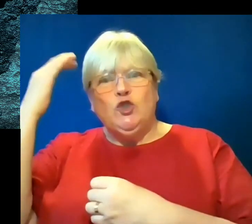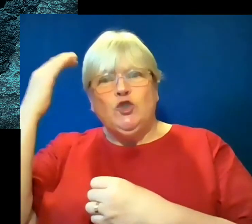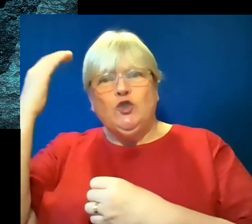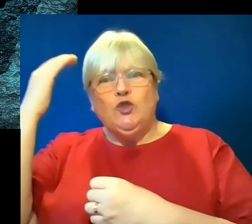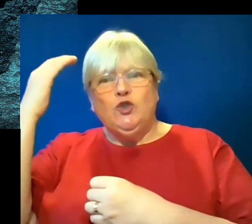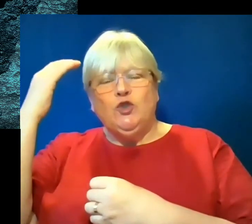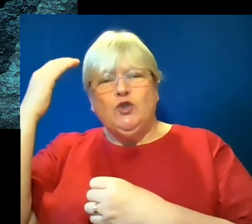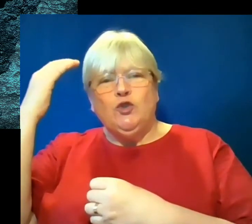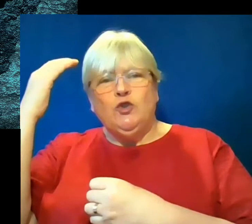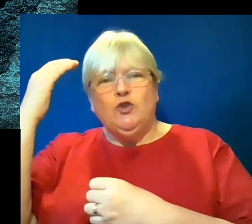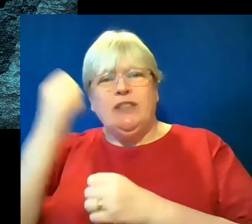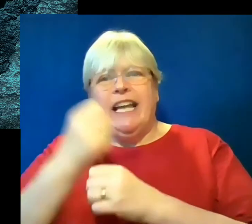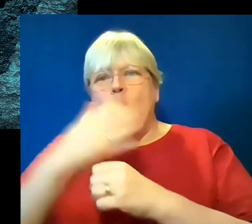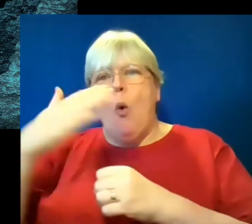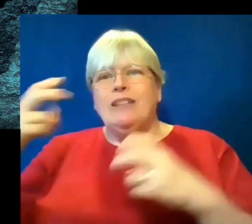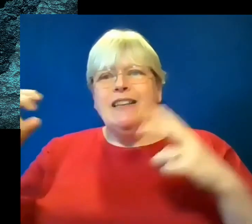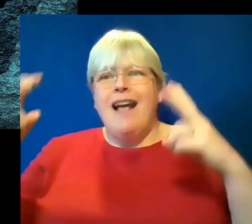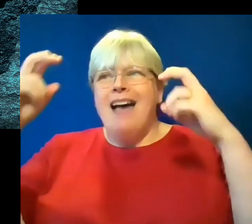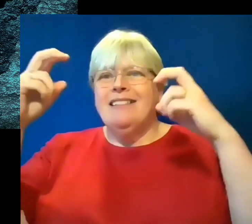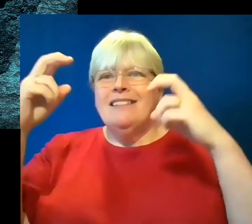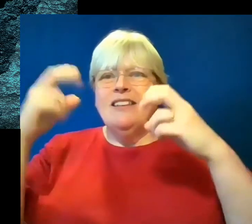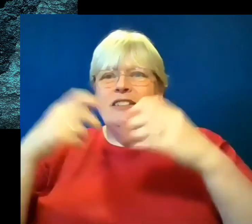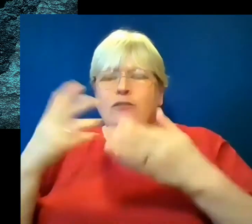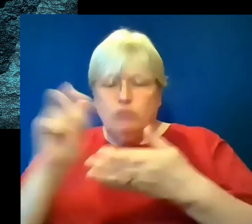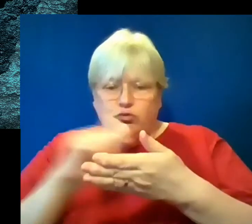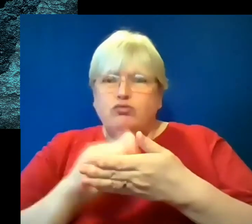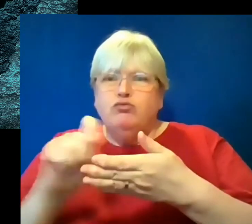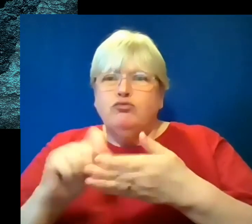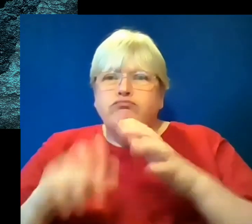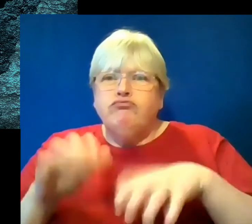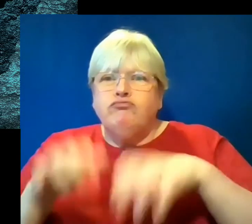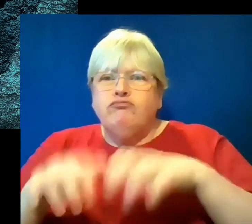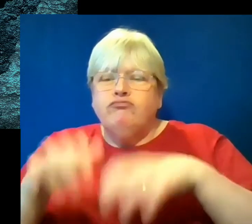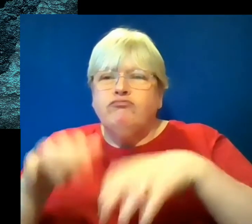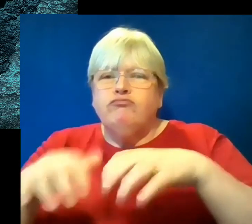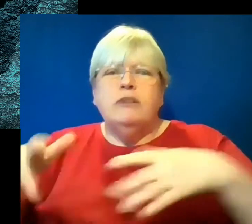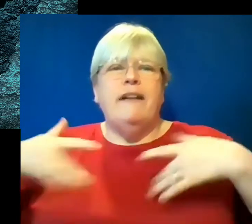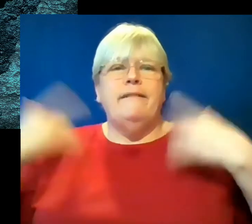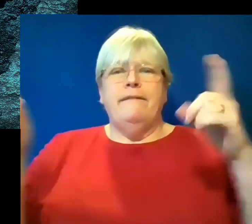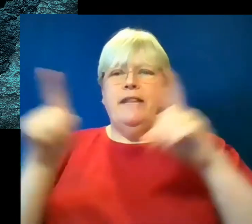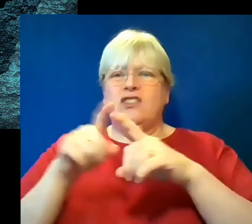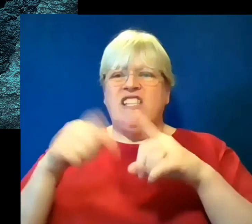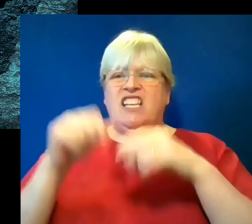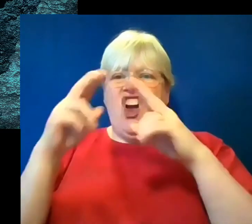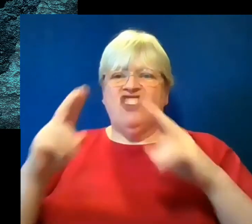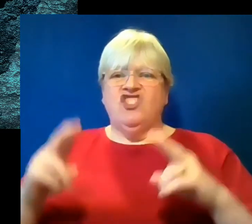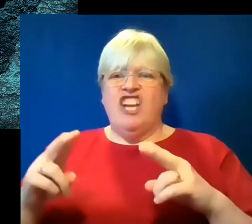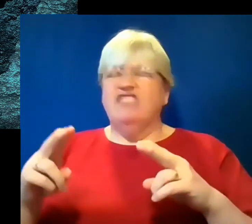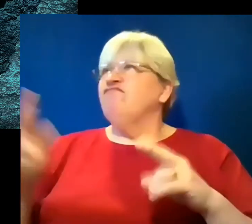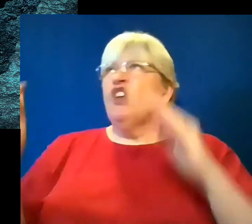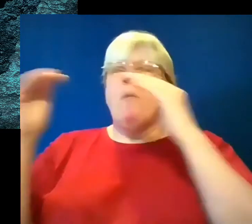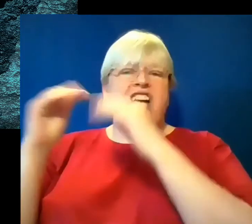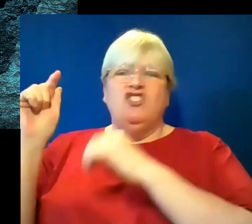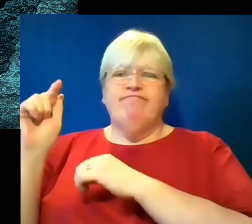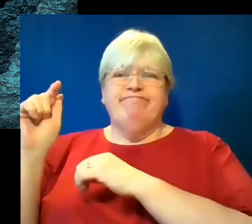like a golden castle. And then what you manage to get down on paper often feels like a sort of garden shed in comparison. And so